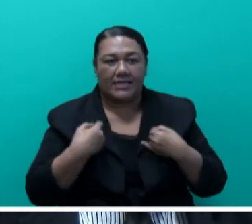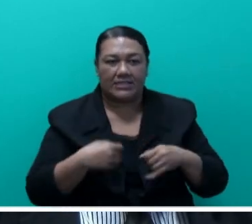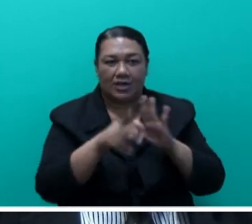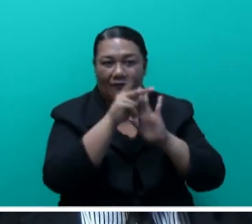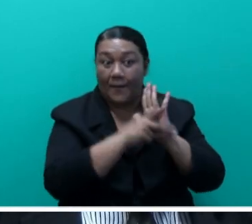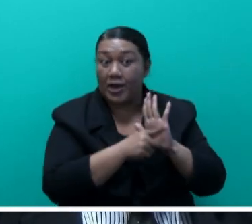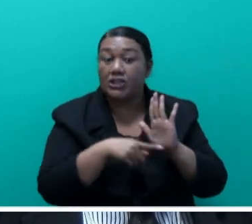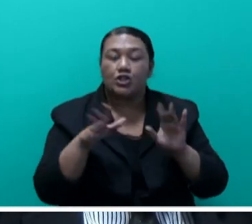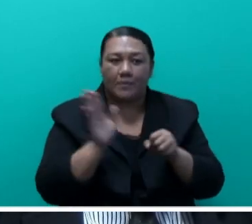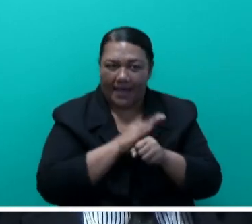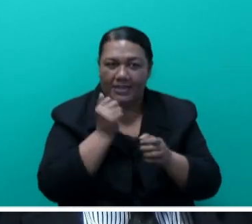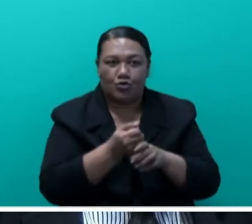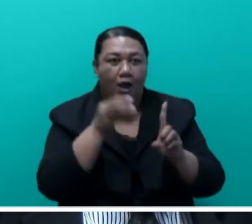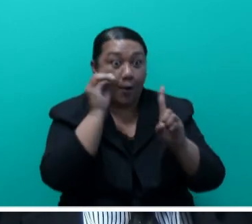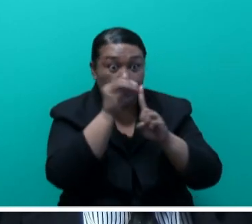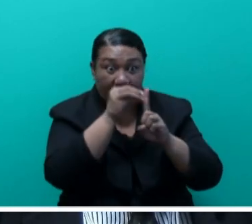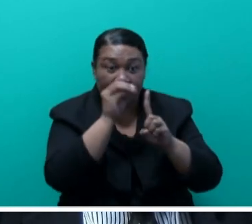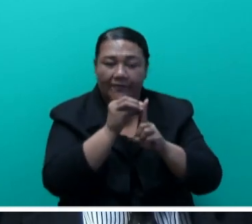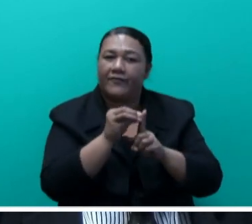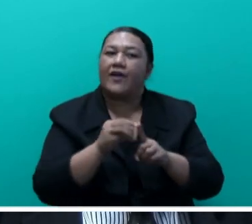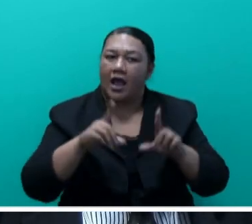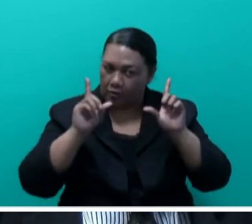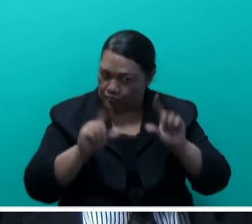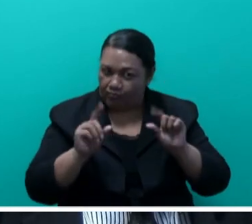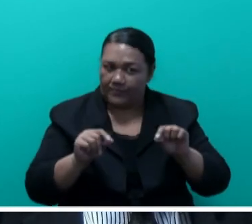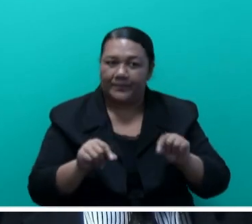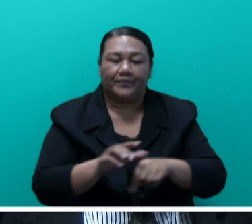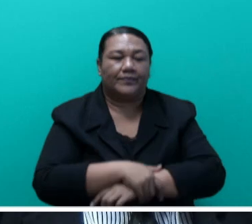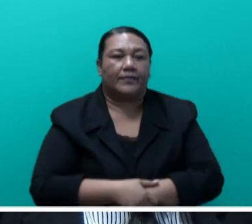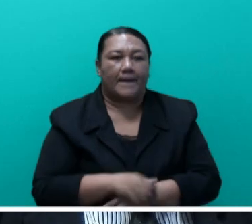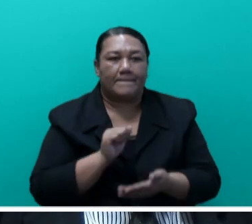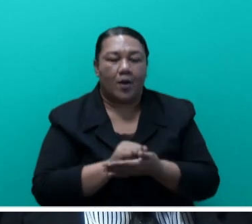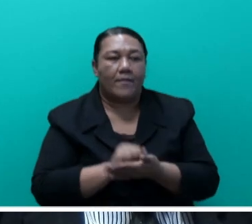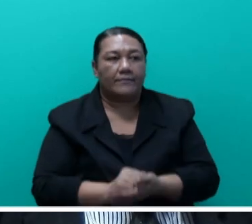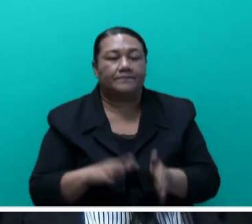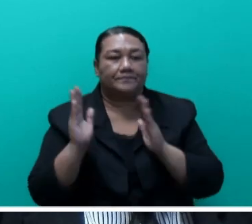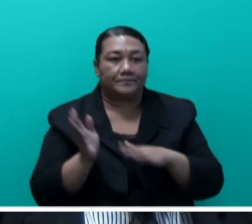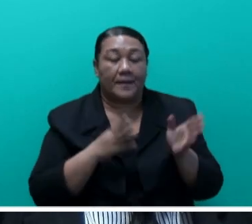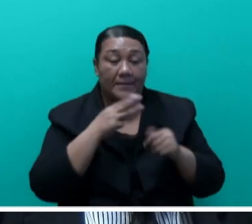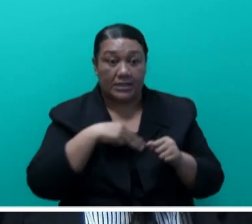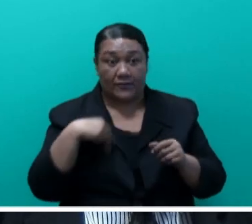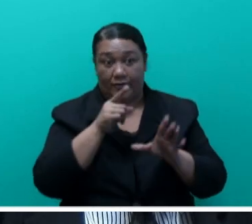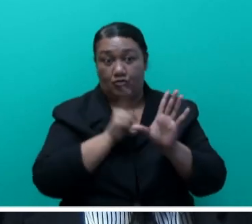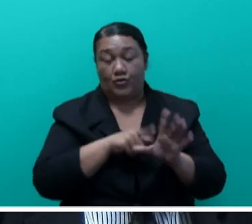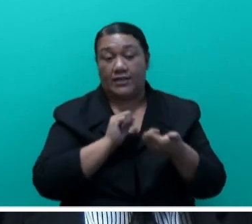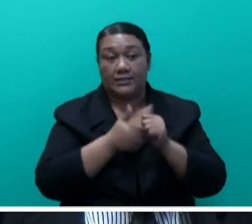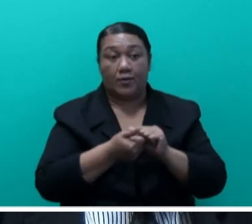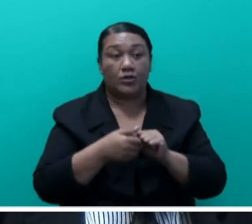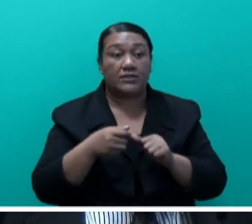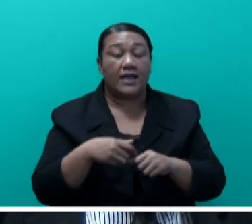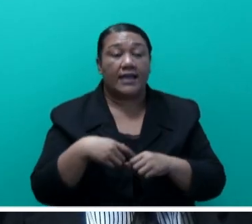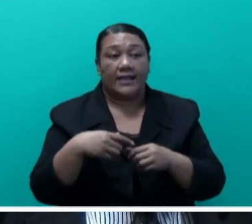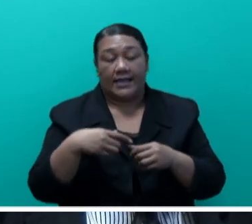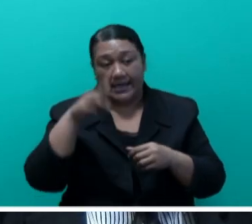the policy's objectives are met. The Ministry of Youth and Sports, Fiji Sports Council, and the Fiji